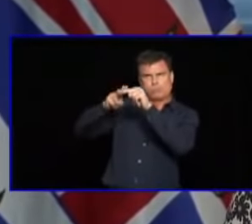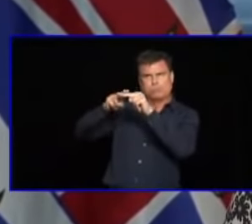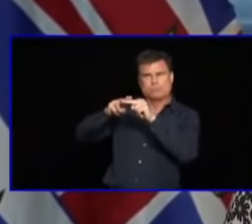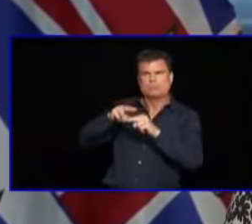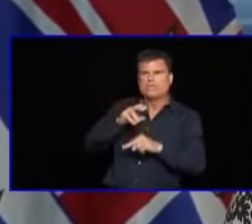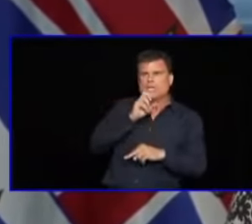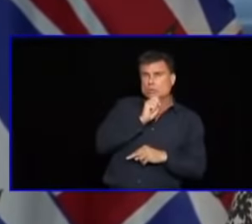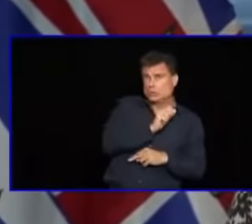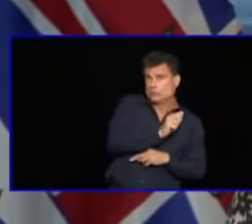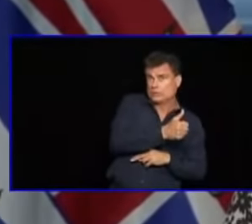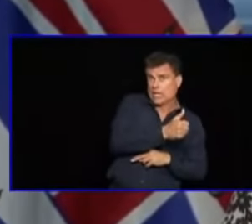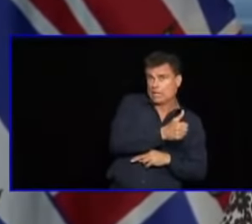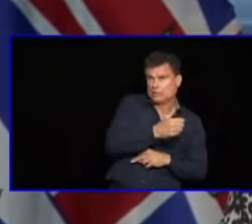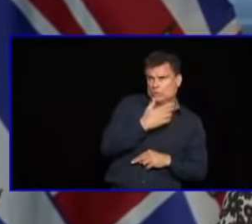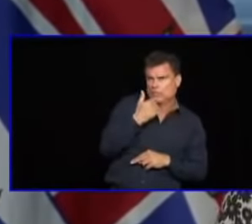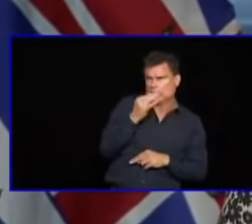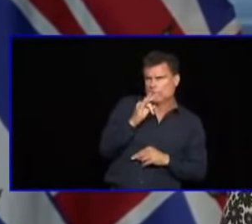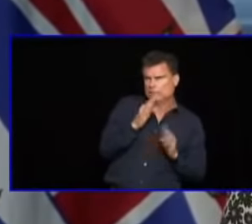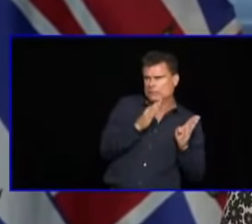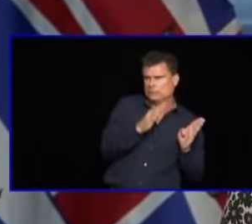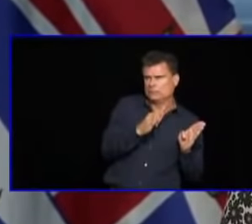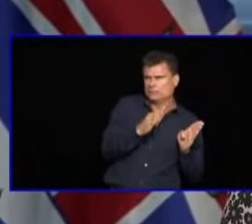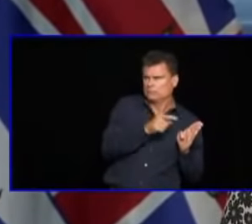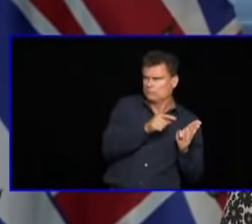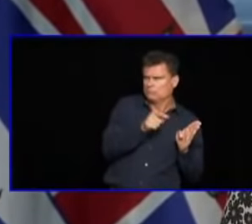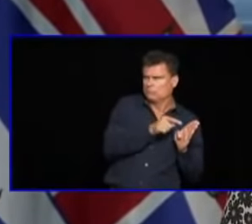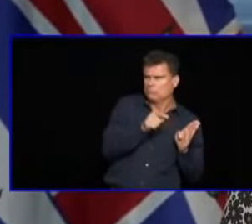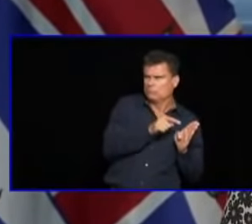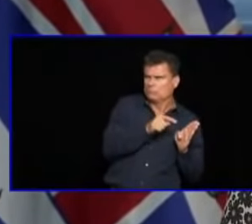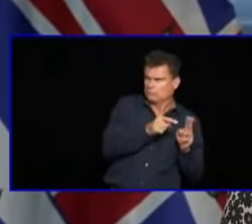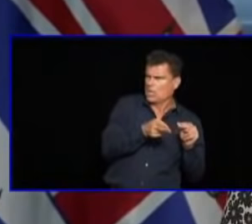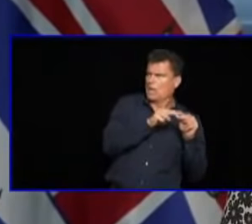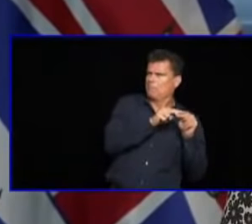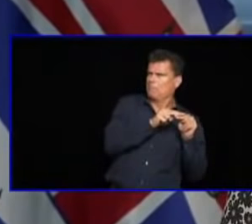that demographic should be a worry? Yeah, not.